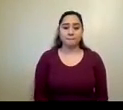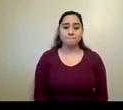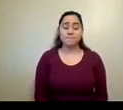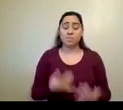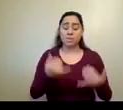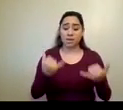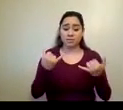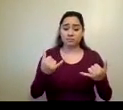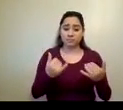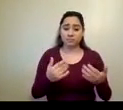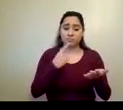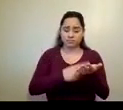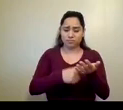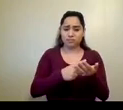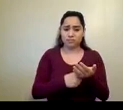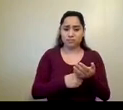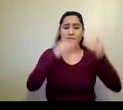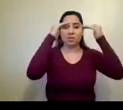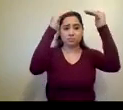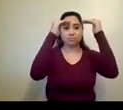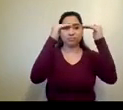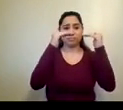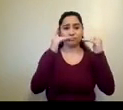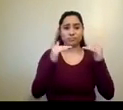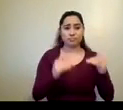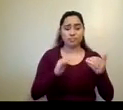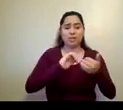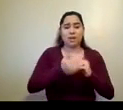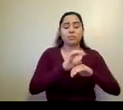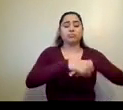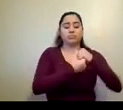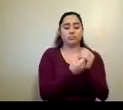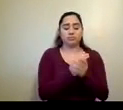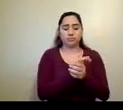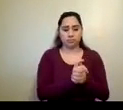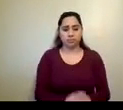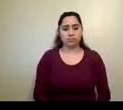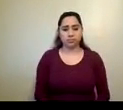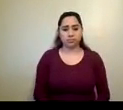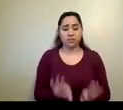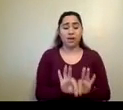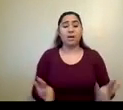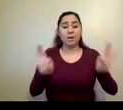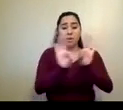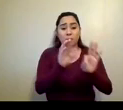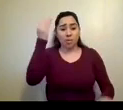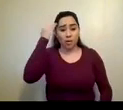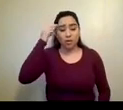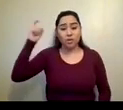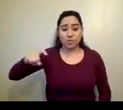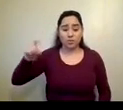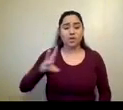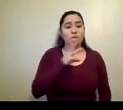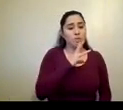Now we are going to go step by step with proper hand washing techniques. It is important to note that you must wash your hands with soap and